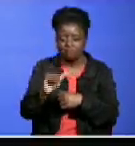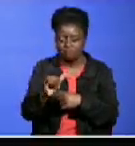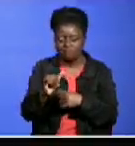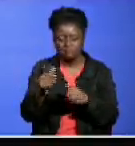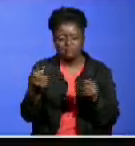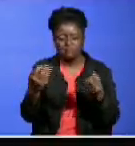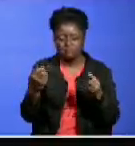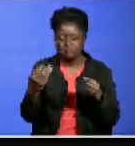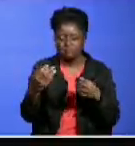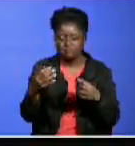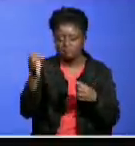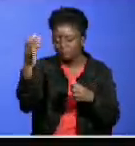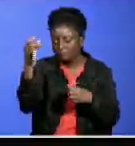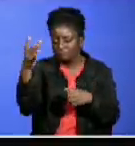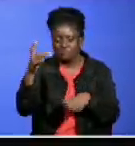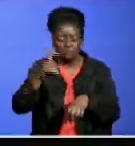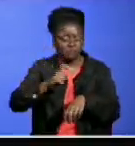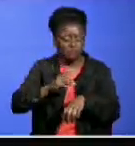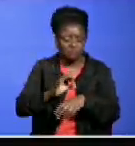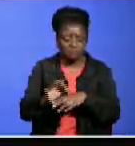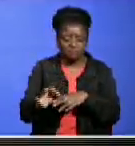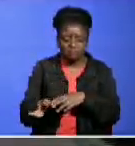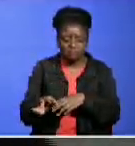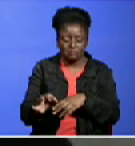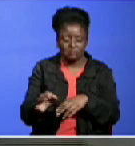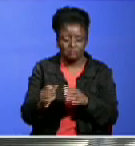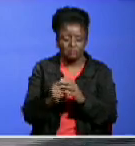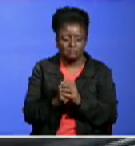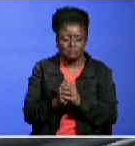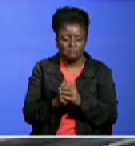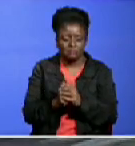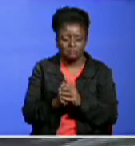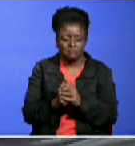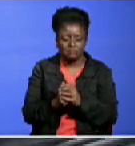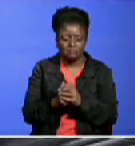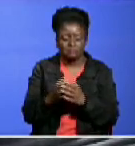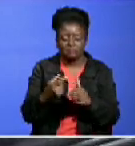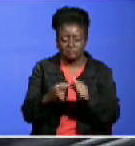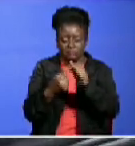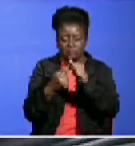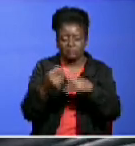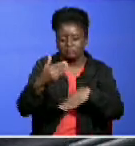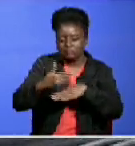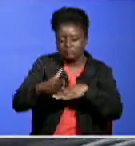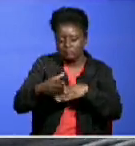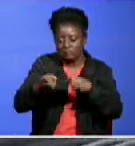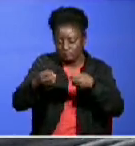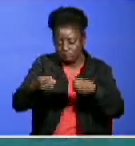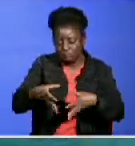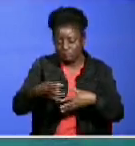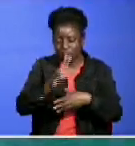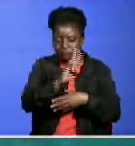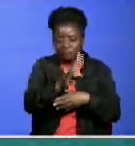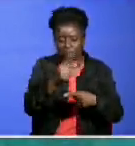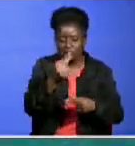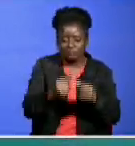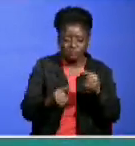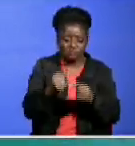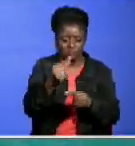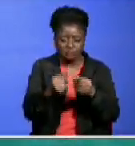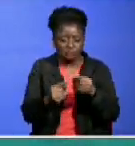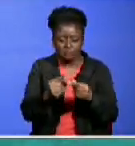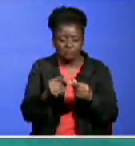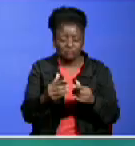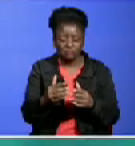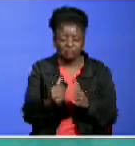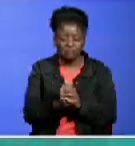B.P.L turned to load shedding to keep up with power generation needs, particularly after the loss of 2 of its generators. Hasty says B.P.L